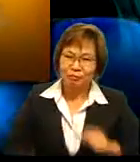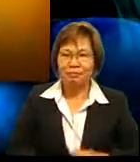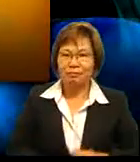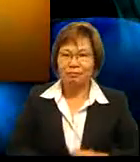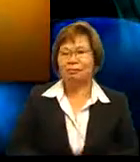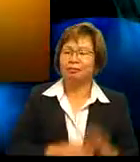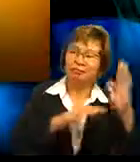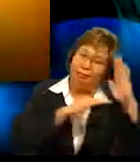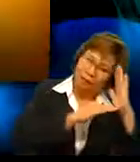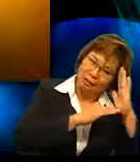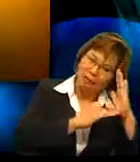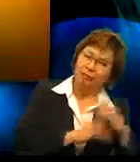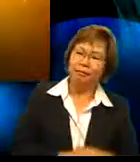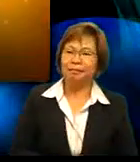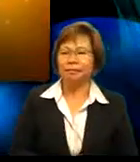bed,